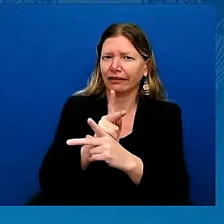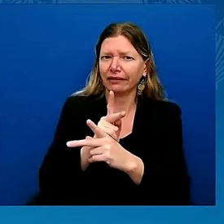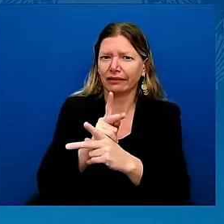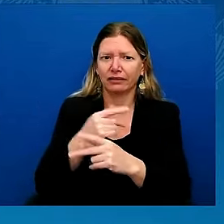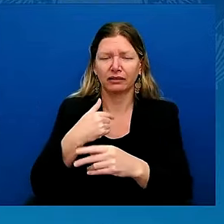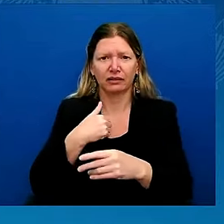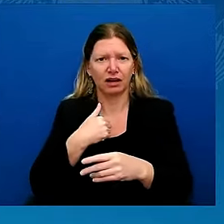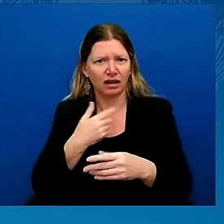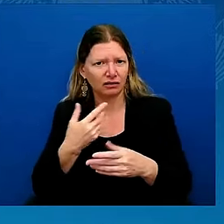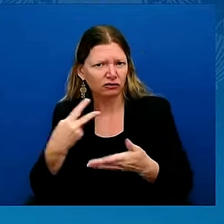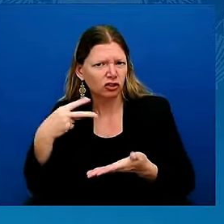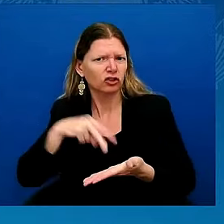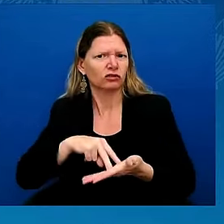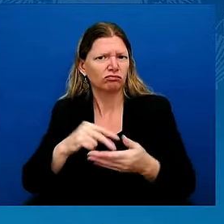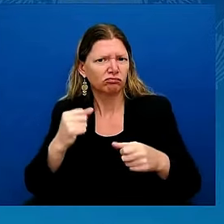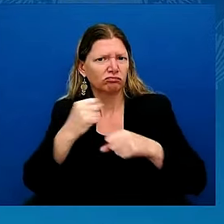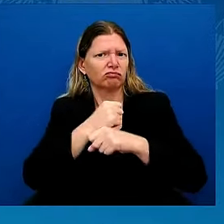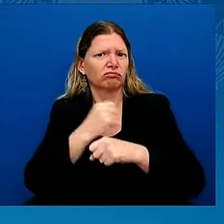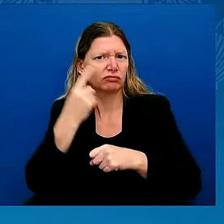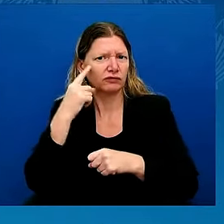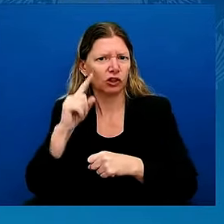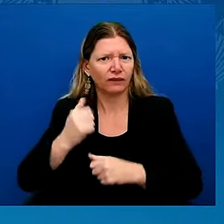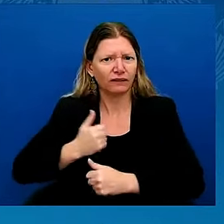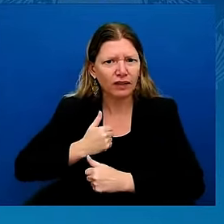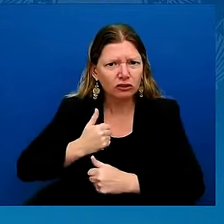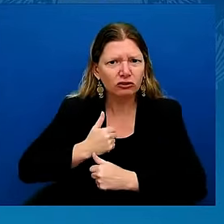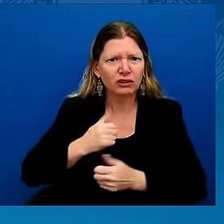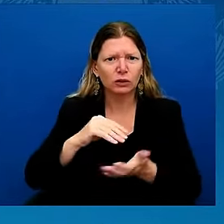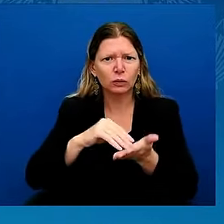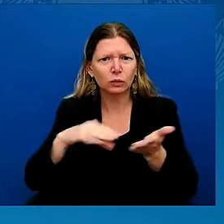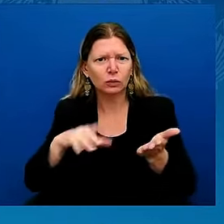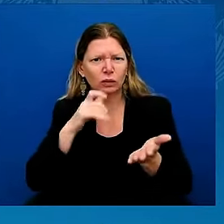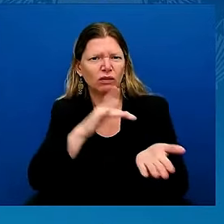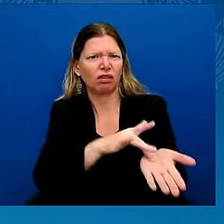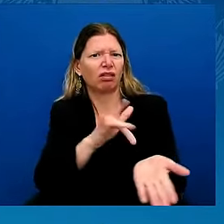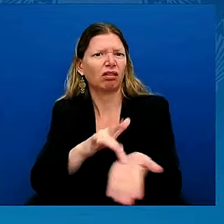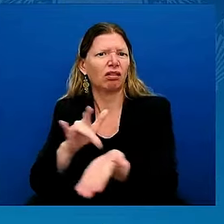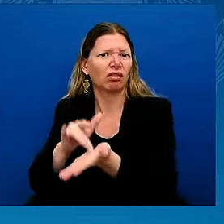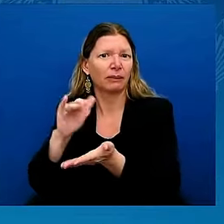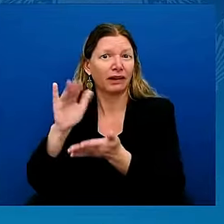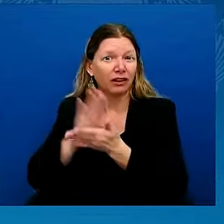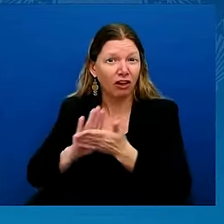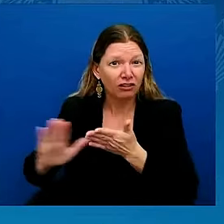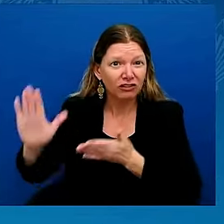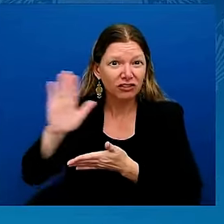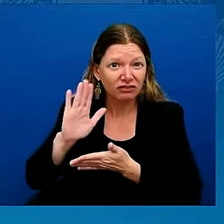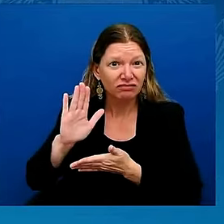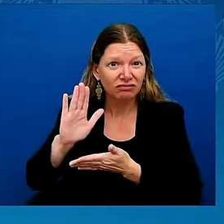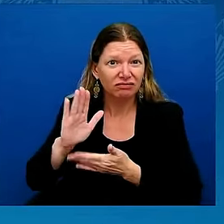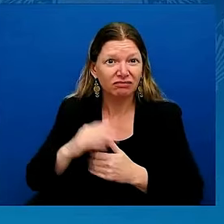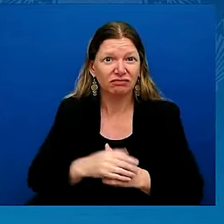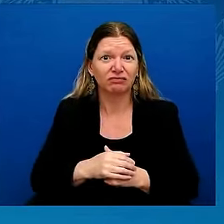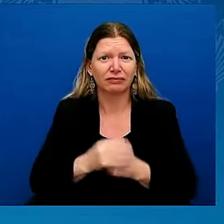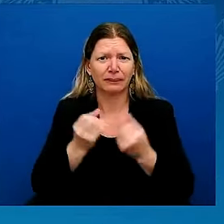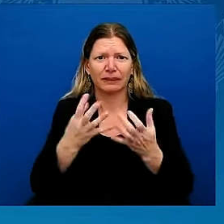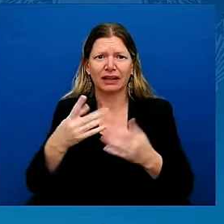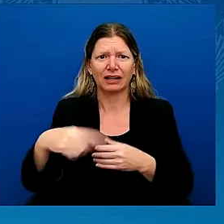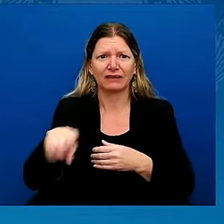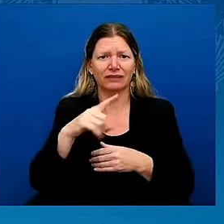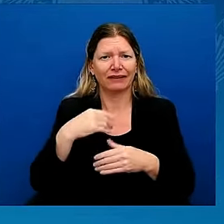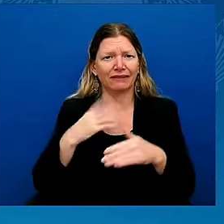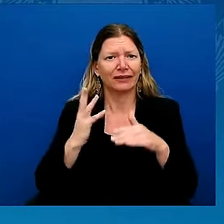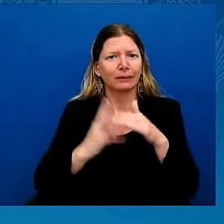many of whom had an immigrant background and were just simply trying to do the best they could to invest